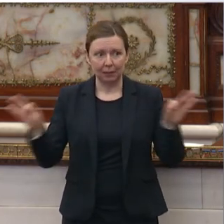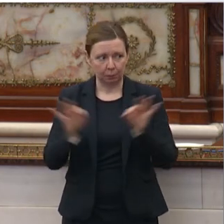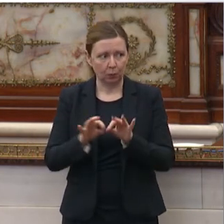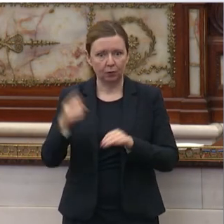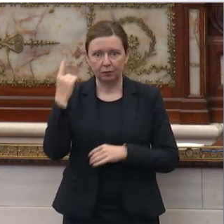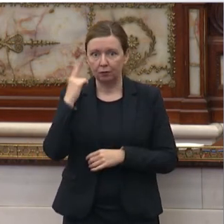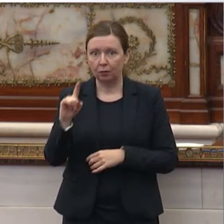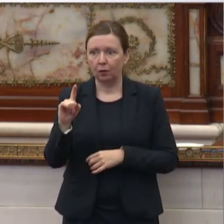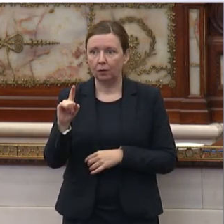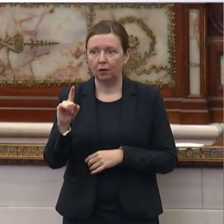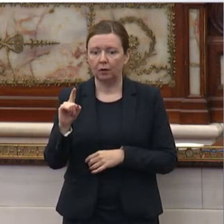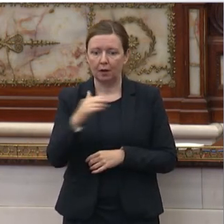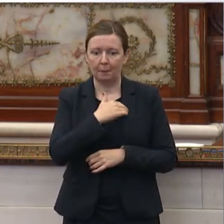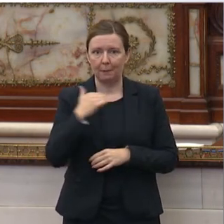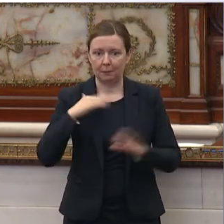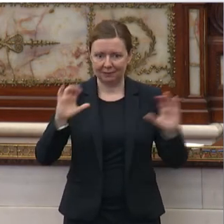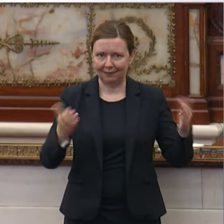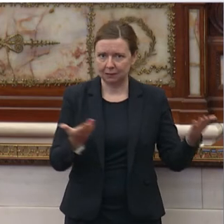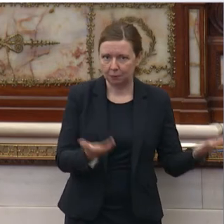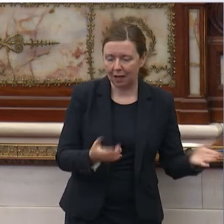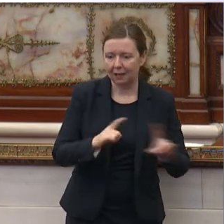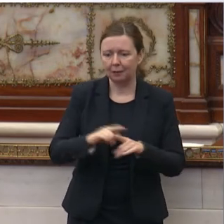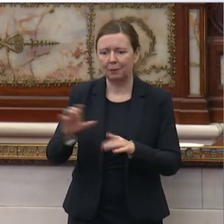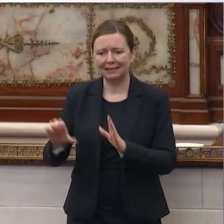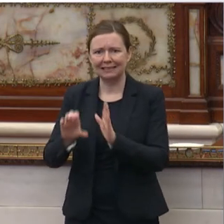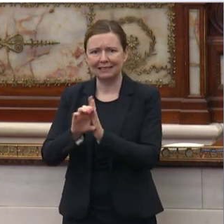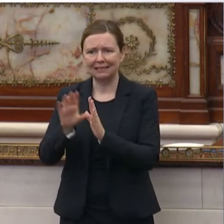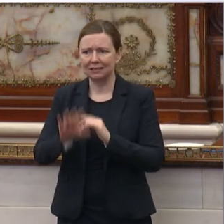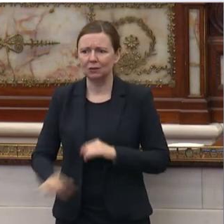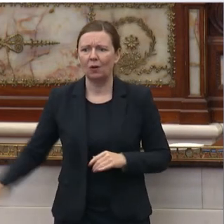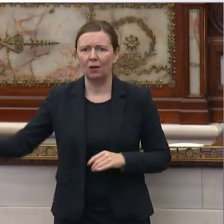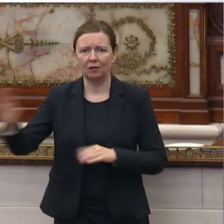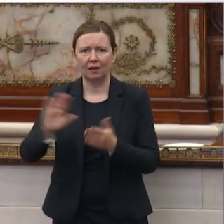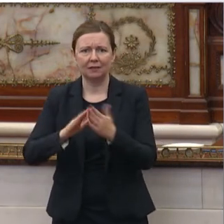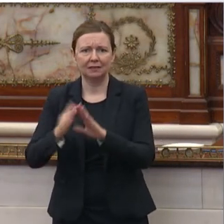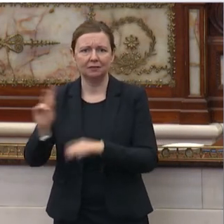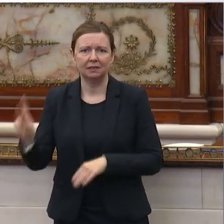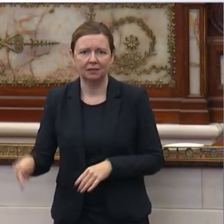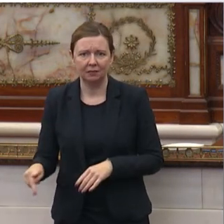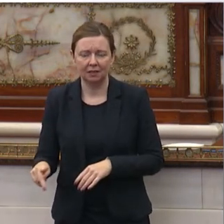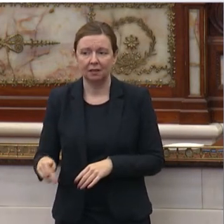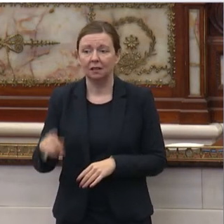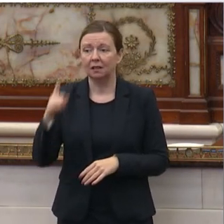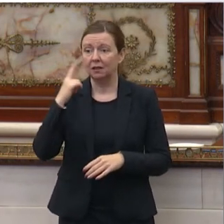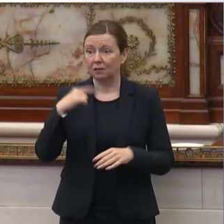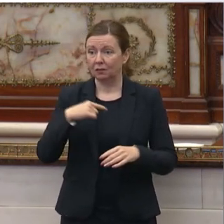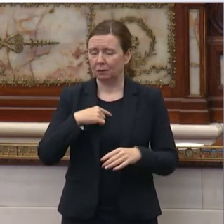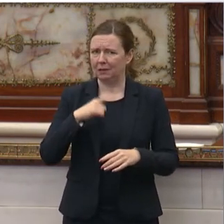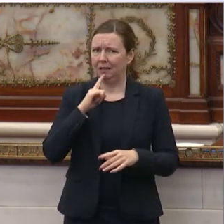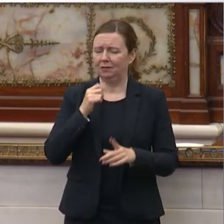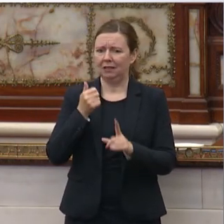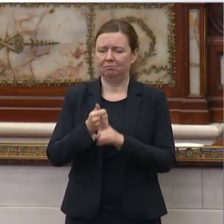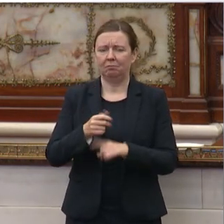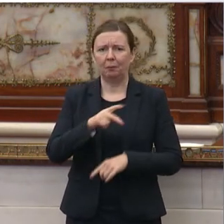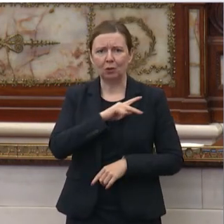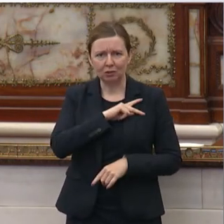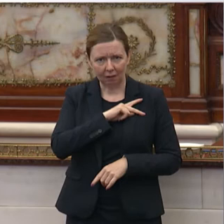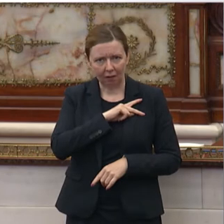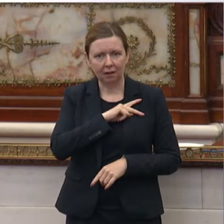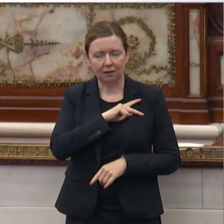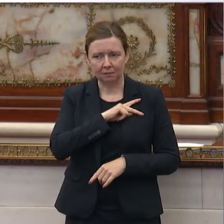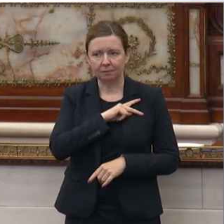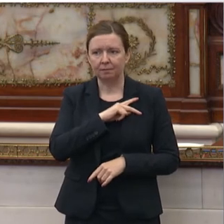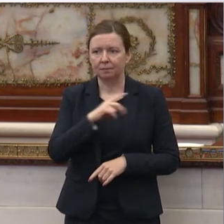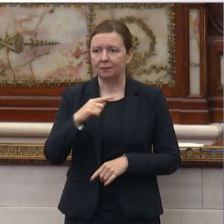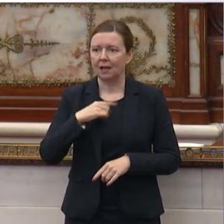to members of this body, but citizens all around the city of Philadelphia. And for me, it strikes a very personal issue.